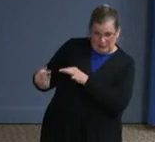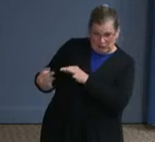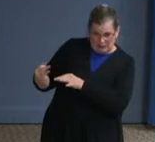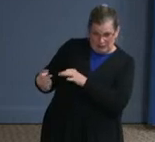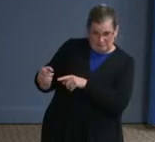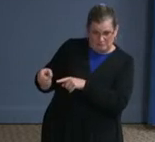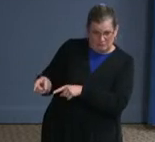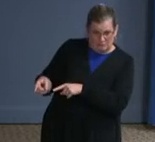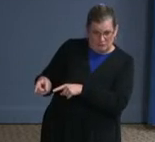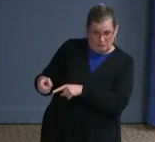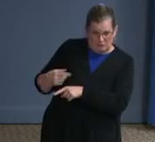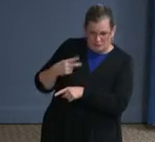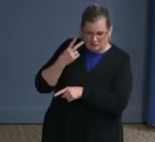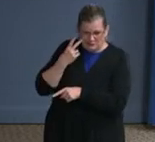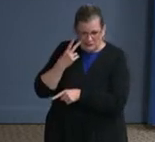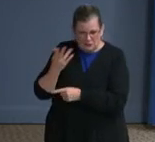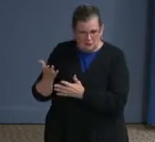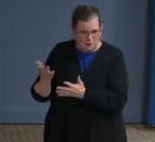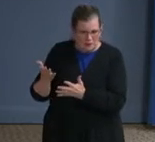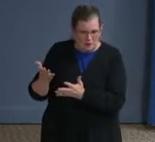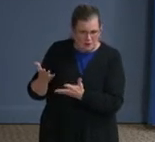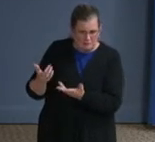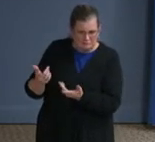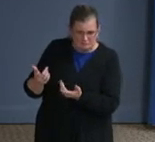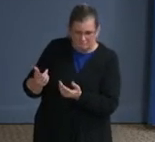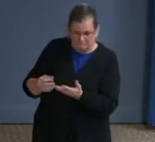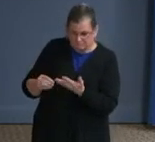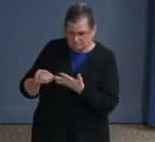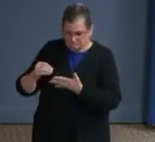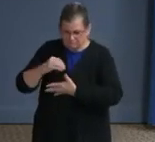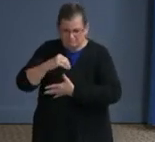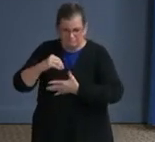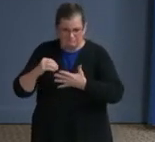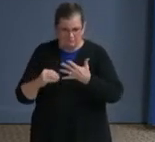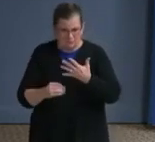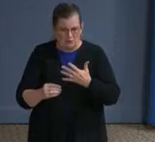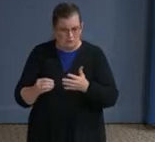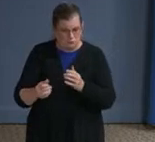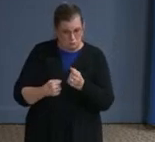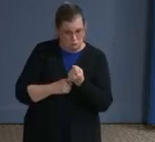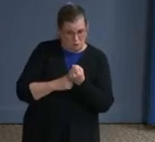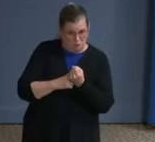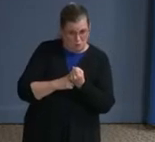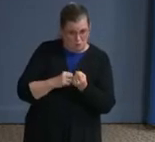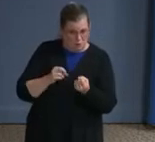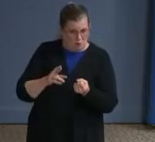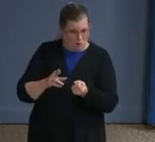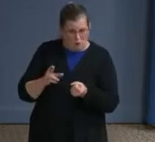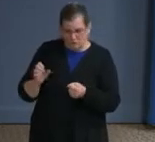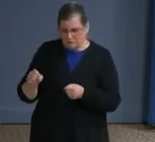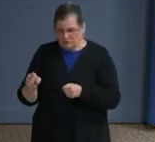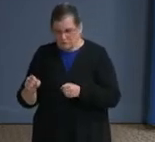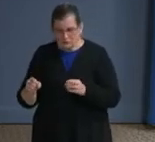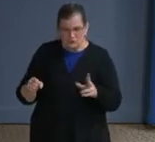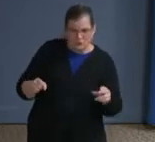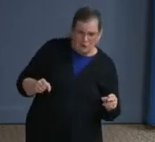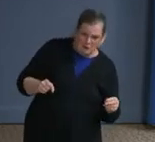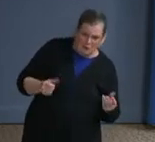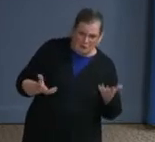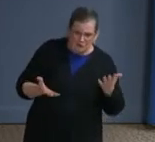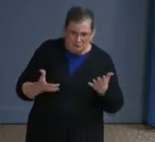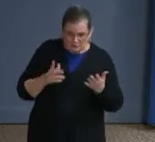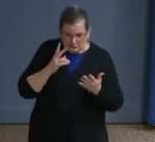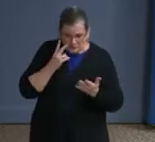seeing which ones had positive support when we had the hearing on them, and that we think we can get